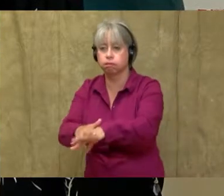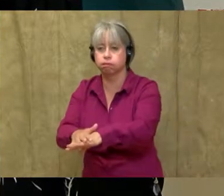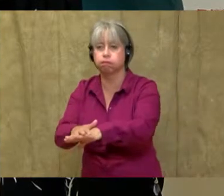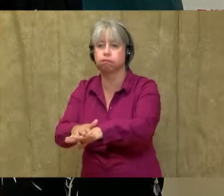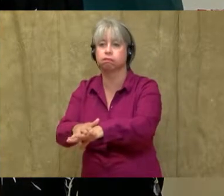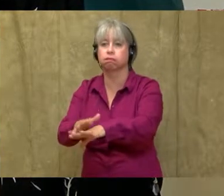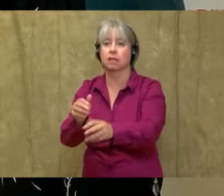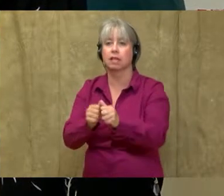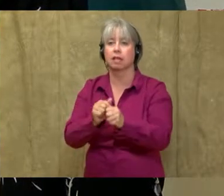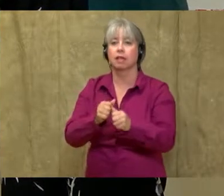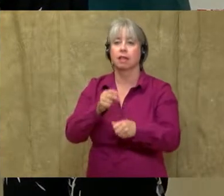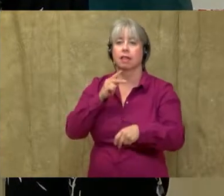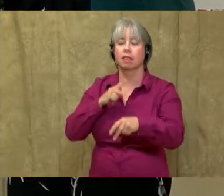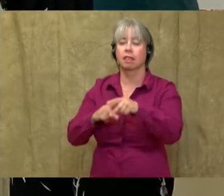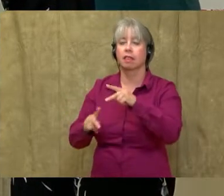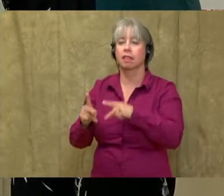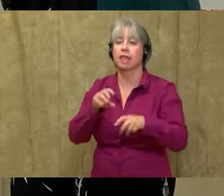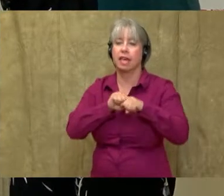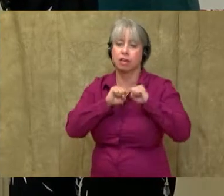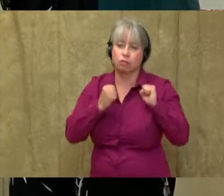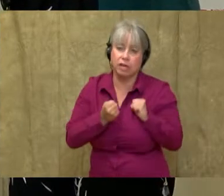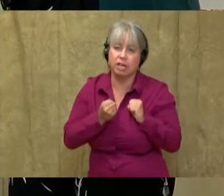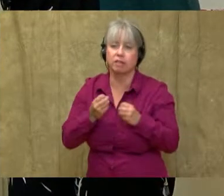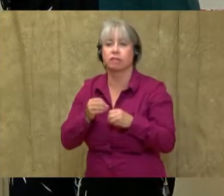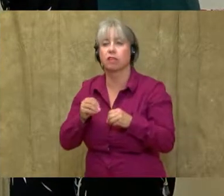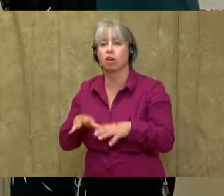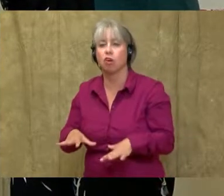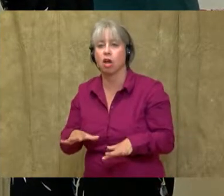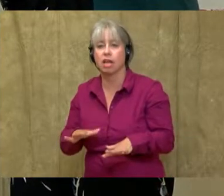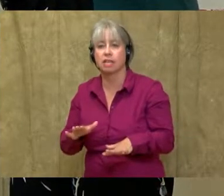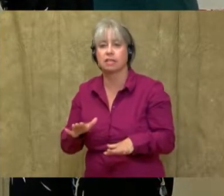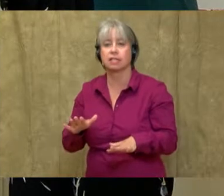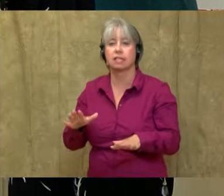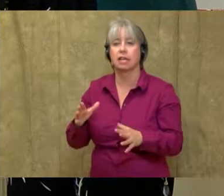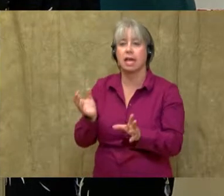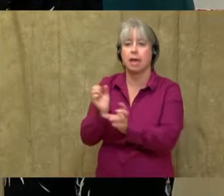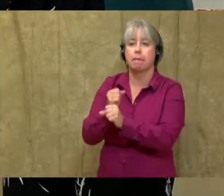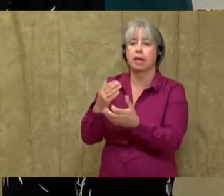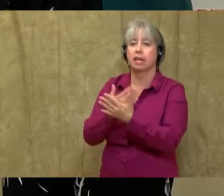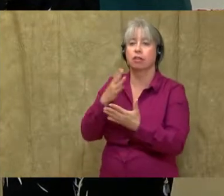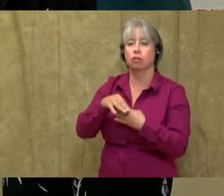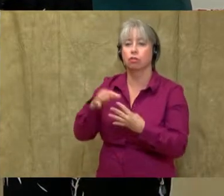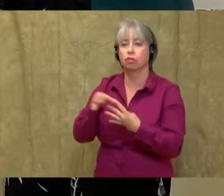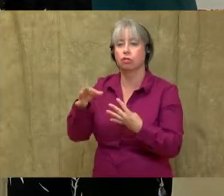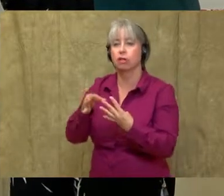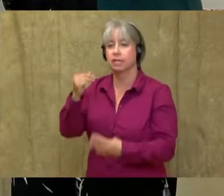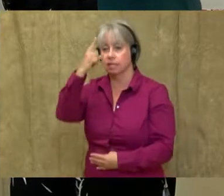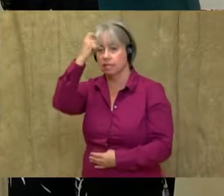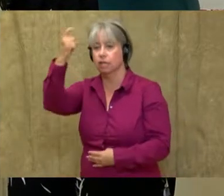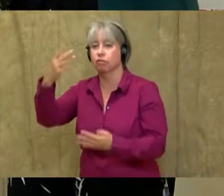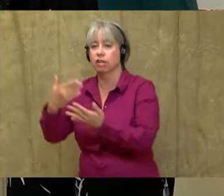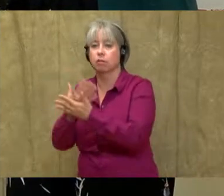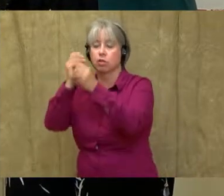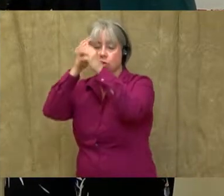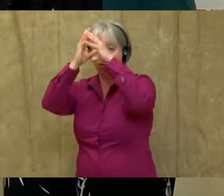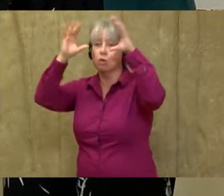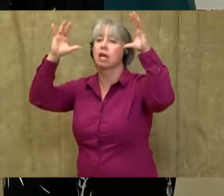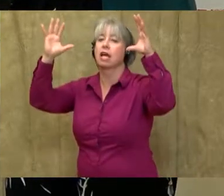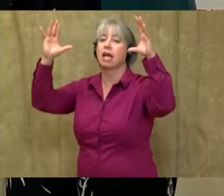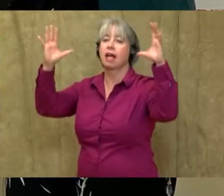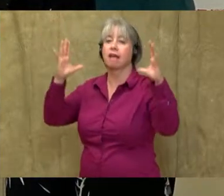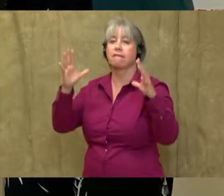losses and made new choices and dreamed new images and created new ways to live and healed